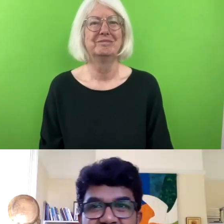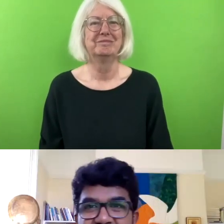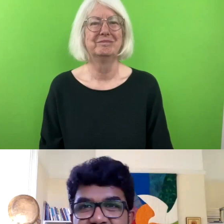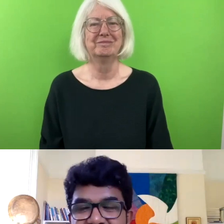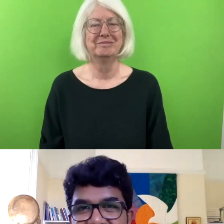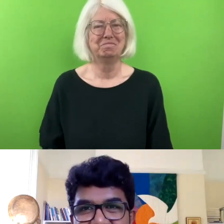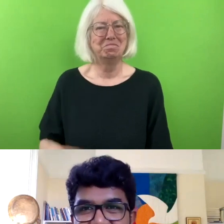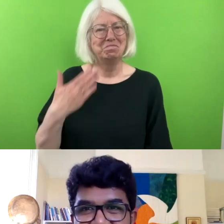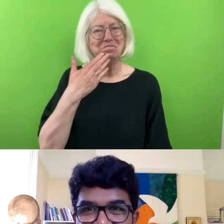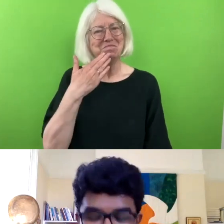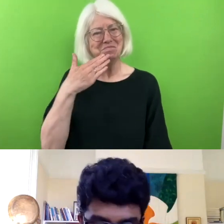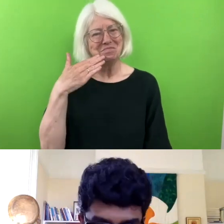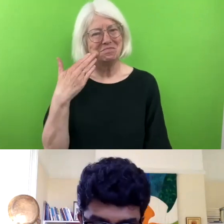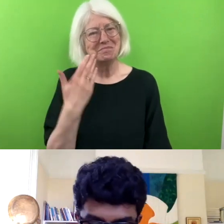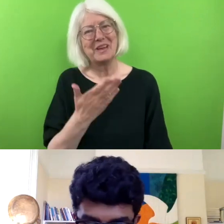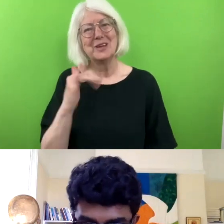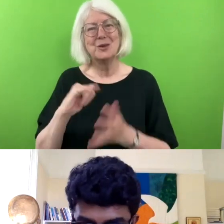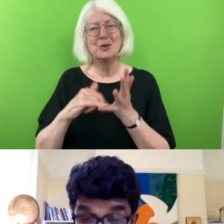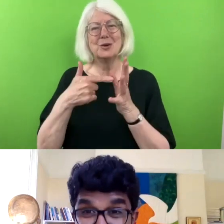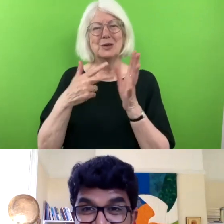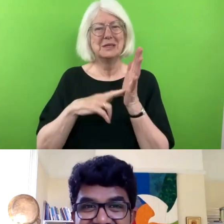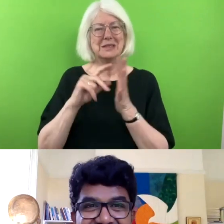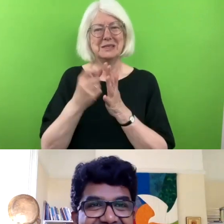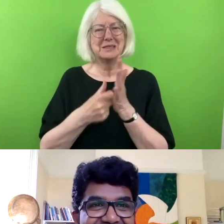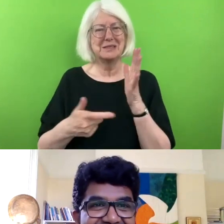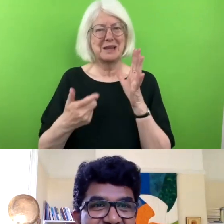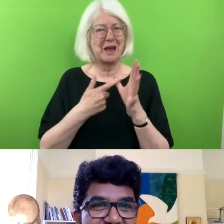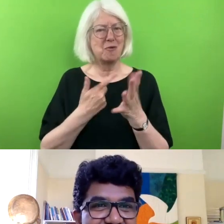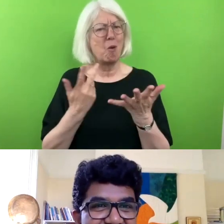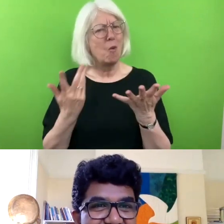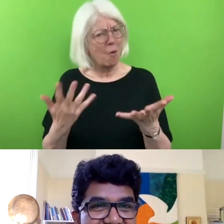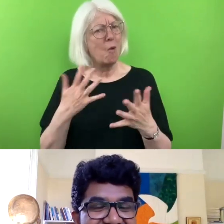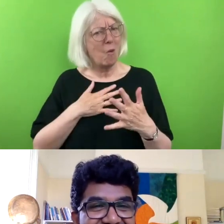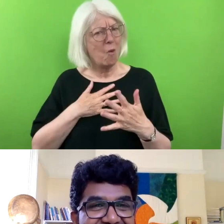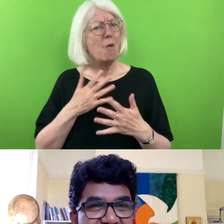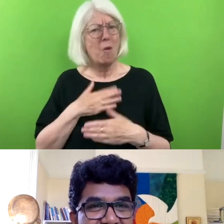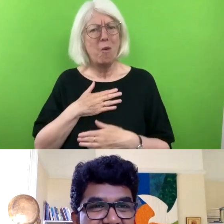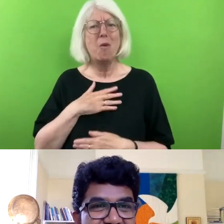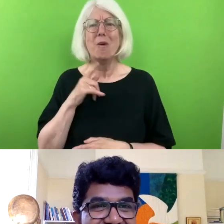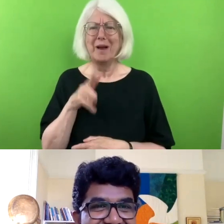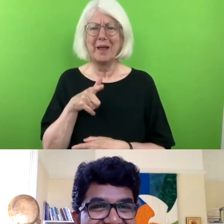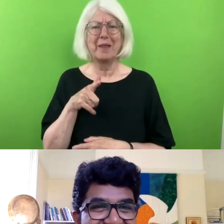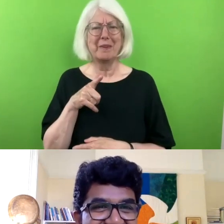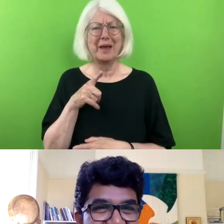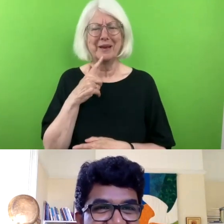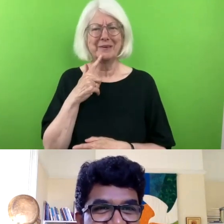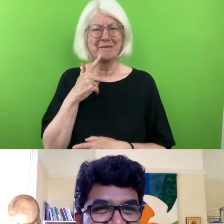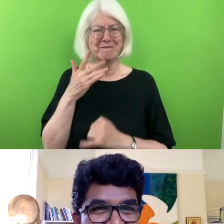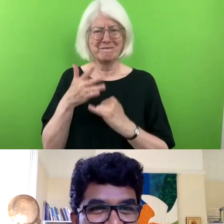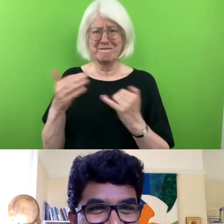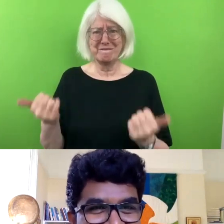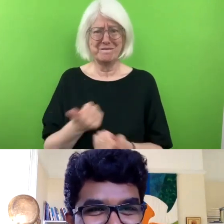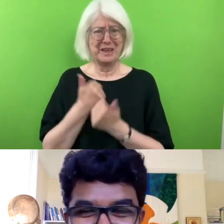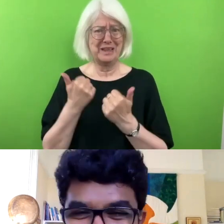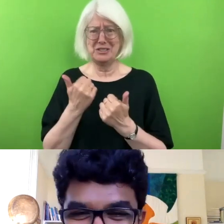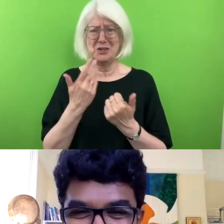Thank you, Sandra. I really like that you finished with there was no consistent theological